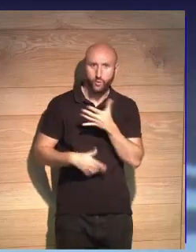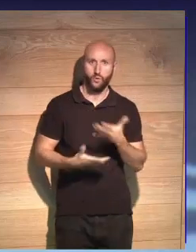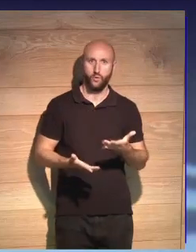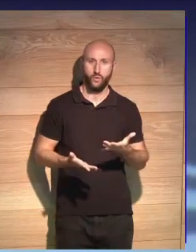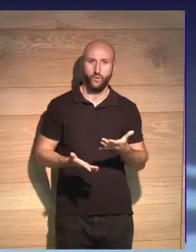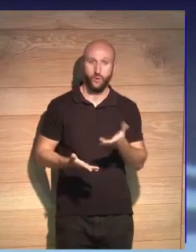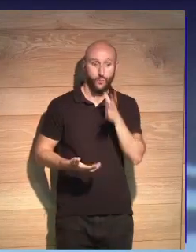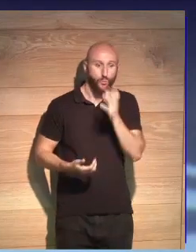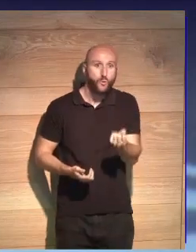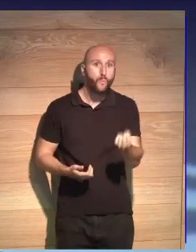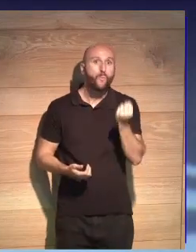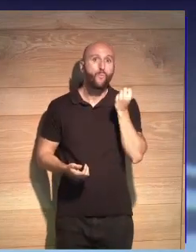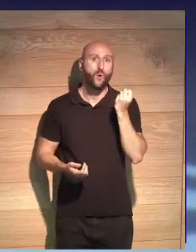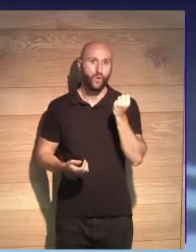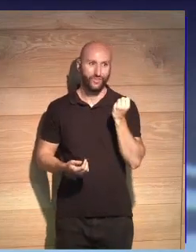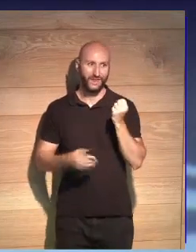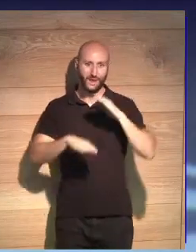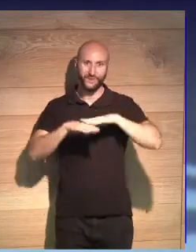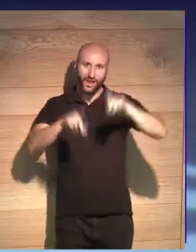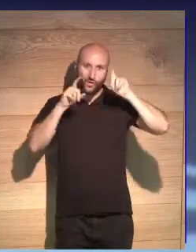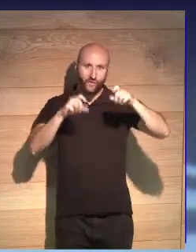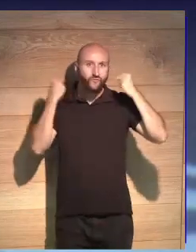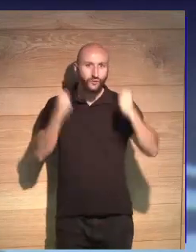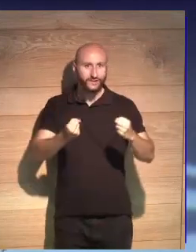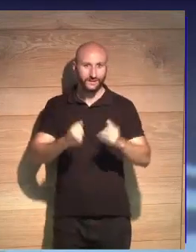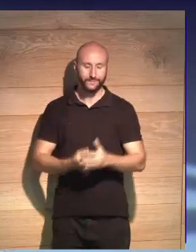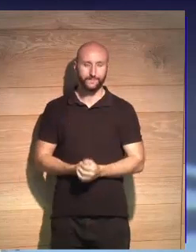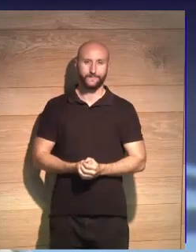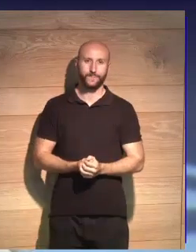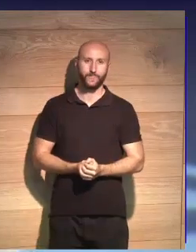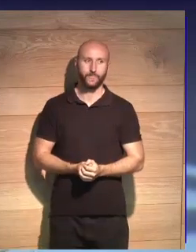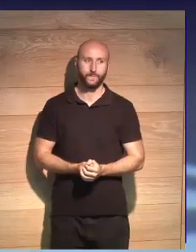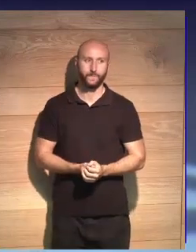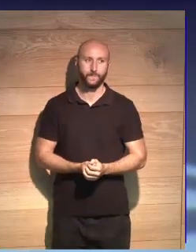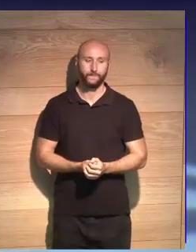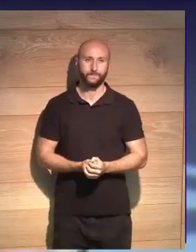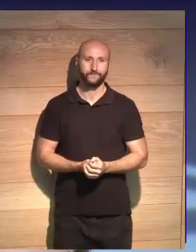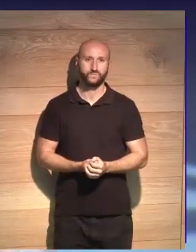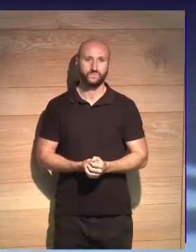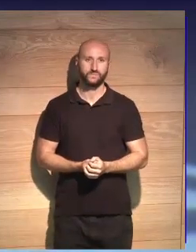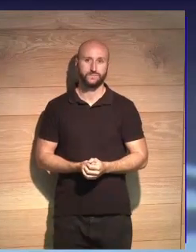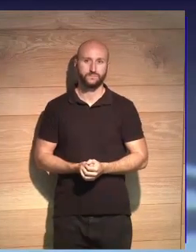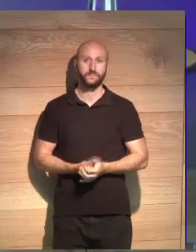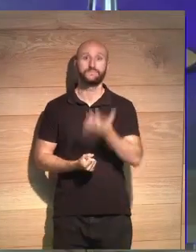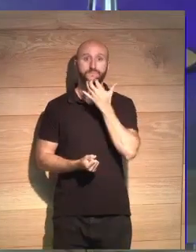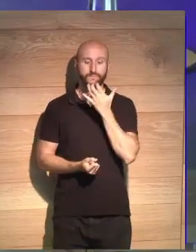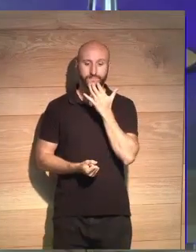by very young people. So it was surprising how this educational league, how powerful it